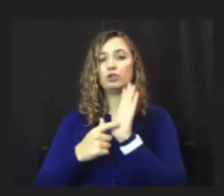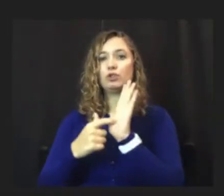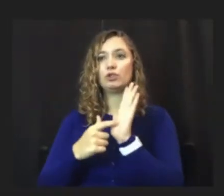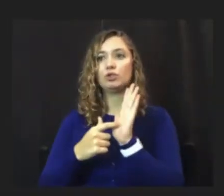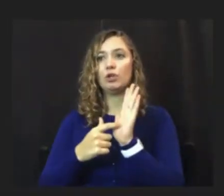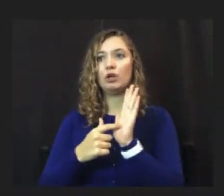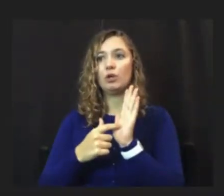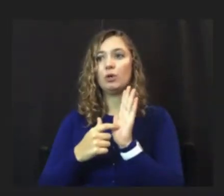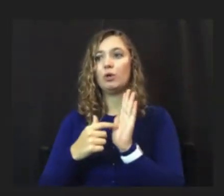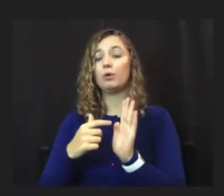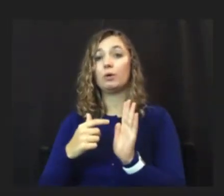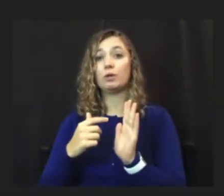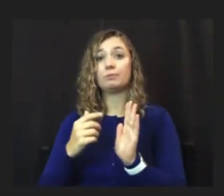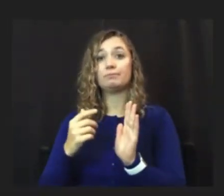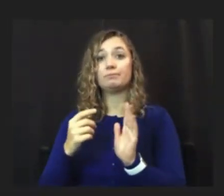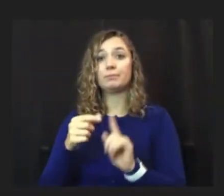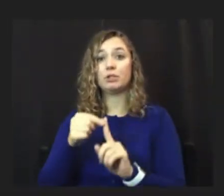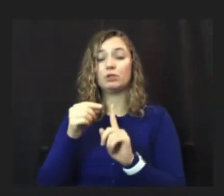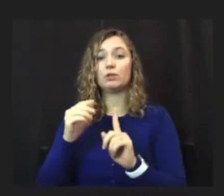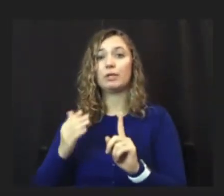screen share